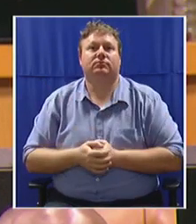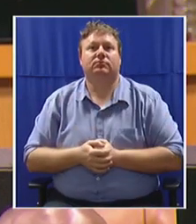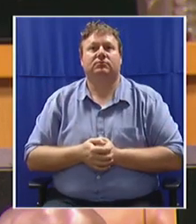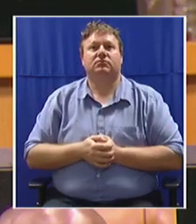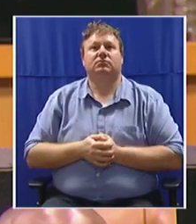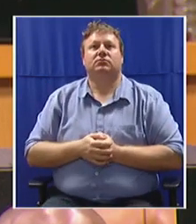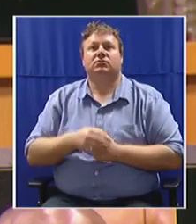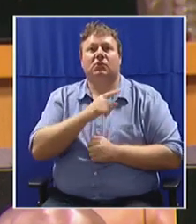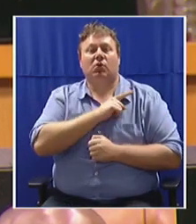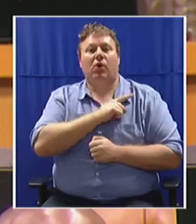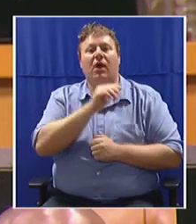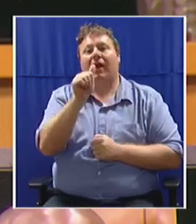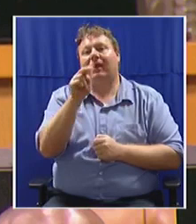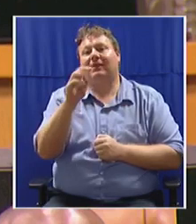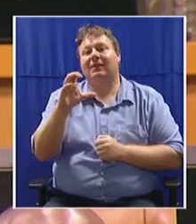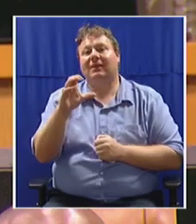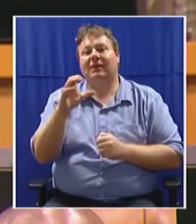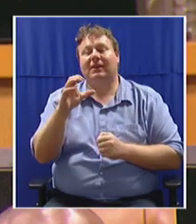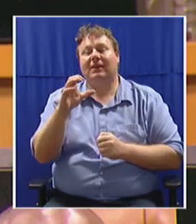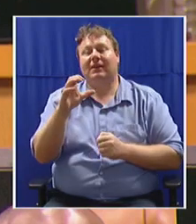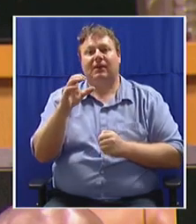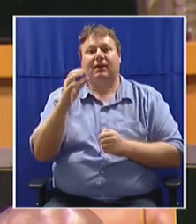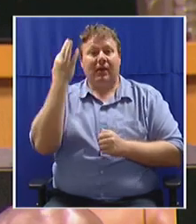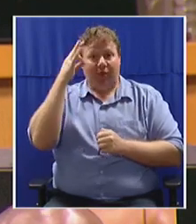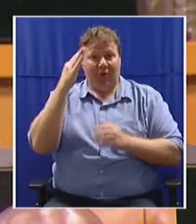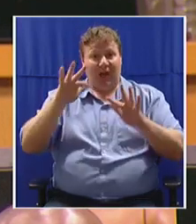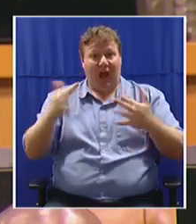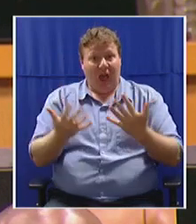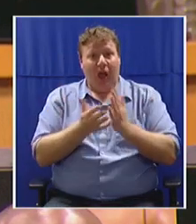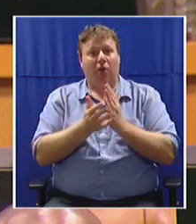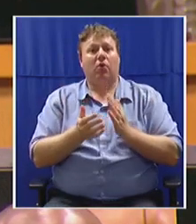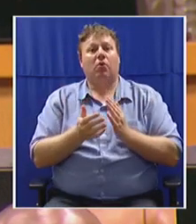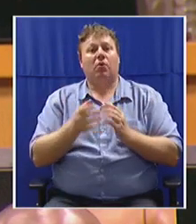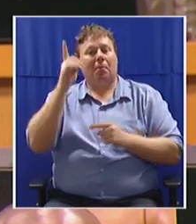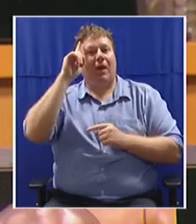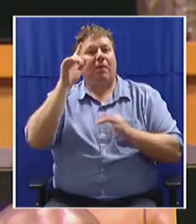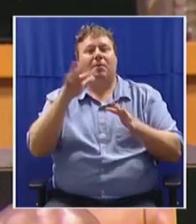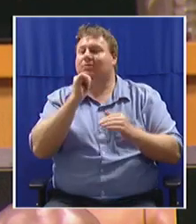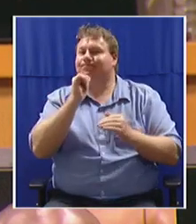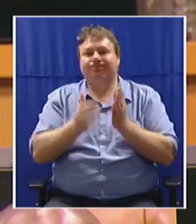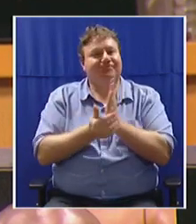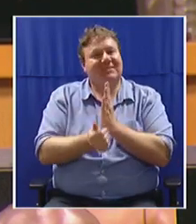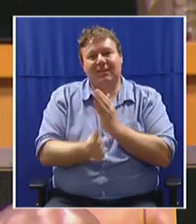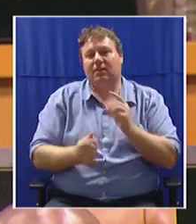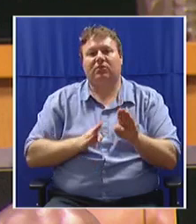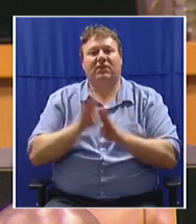why has the ANC government allowed this regression to take place, and what is it doing to develop the skills of all our youth so